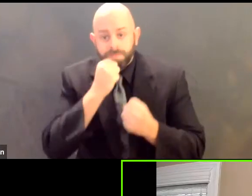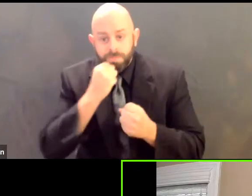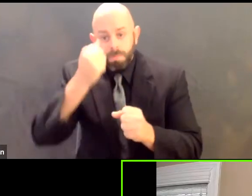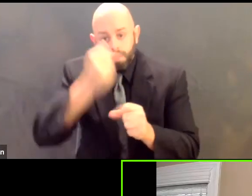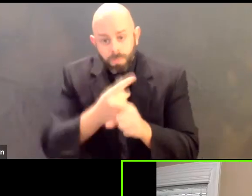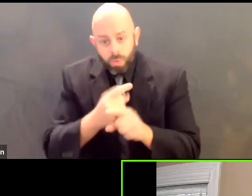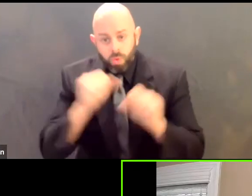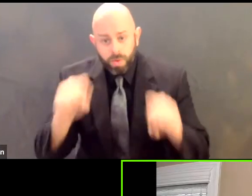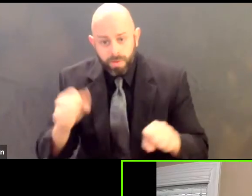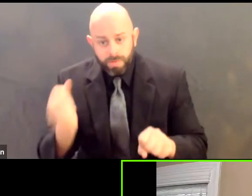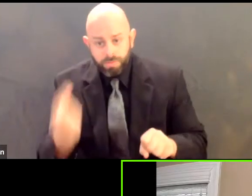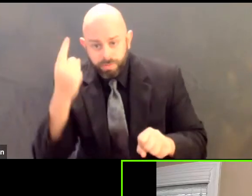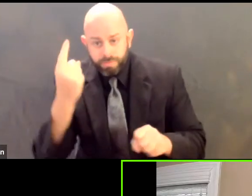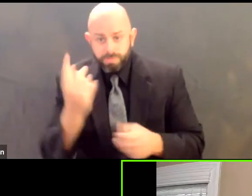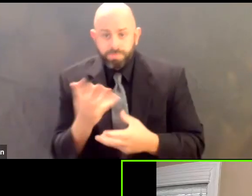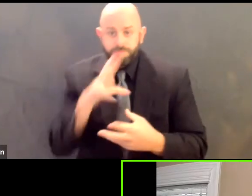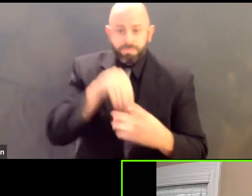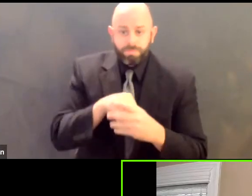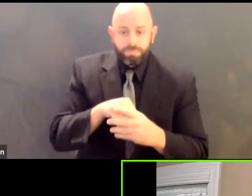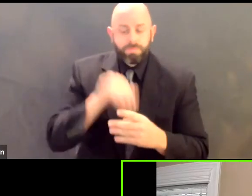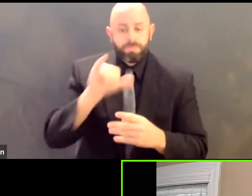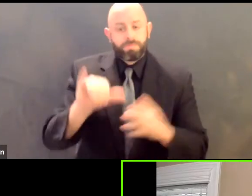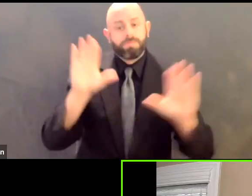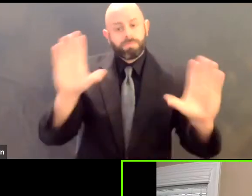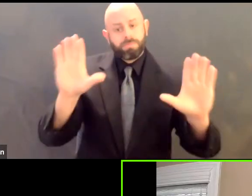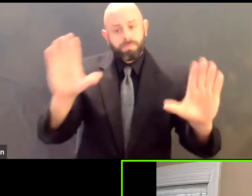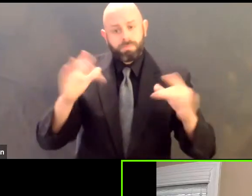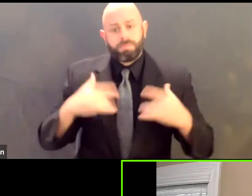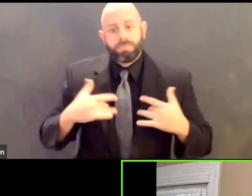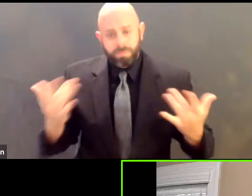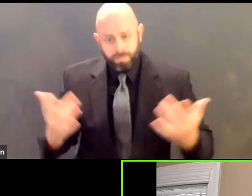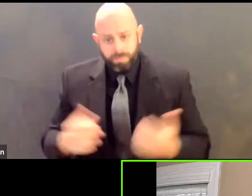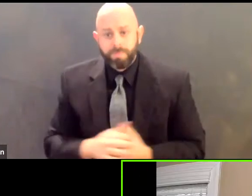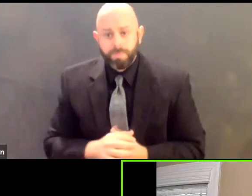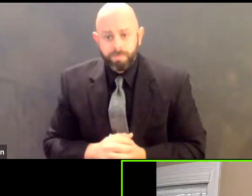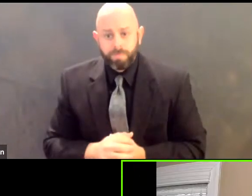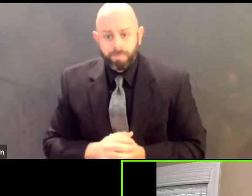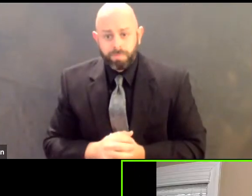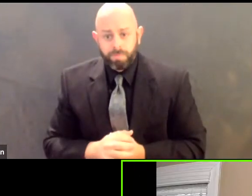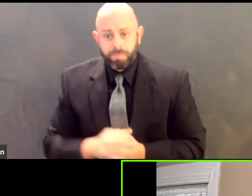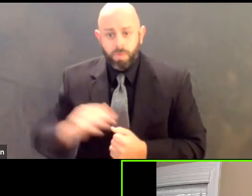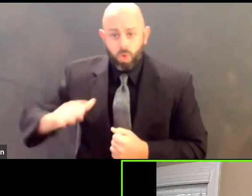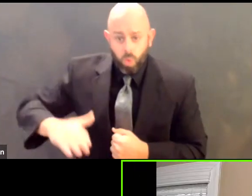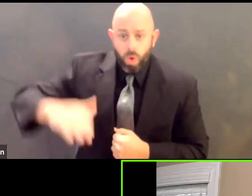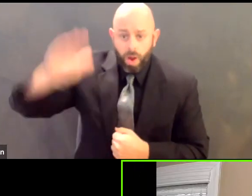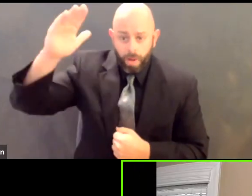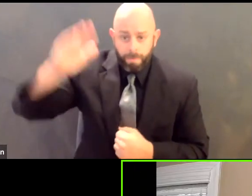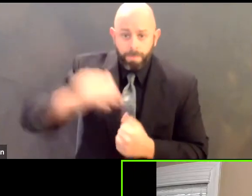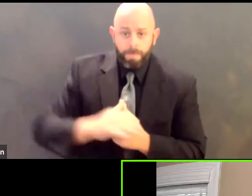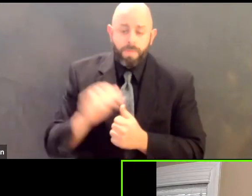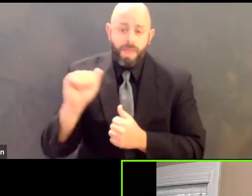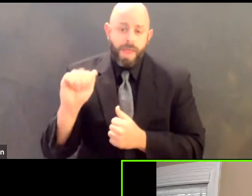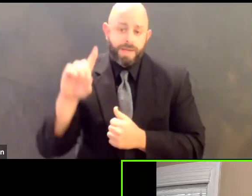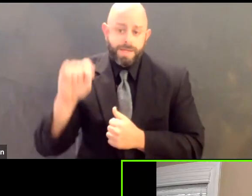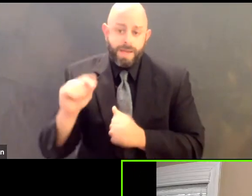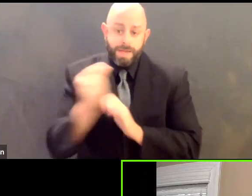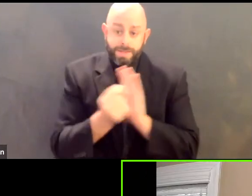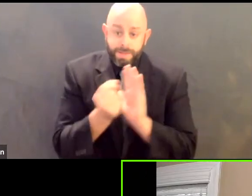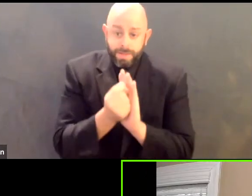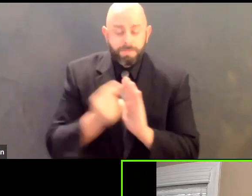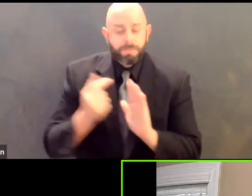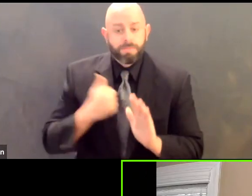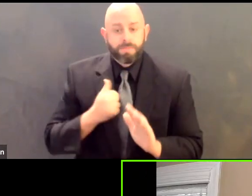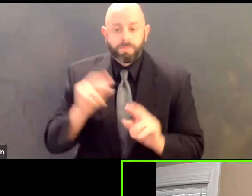and be a part of this momentous occasion. Growing up in the pre-ADA area, I witnessed the